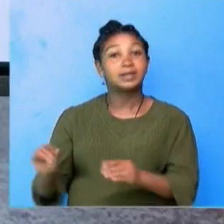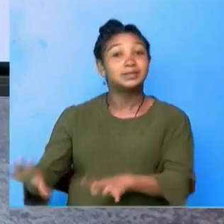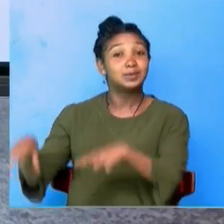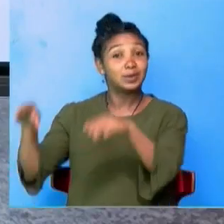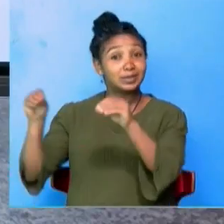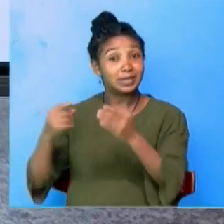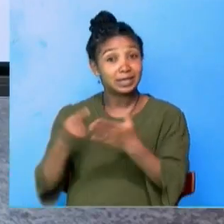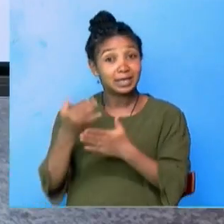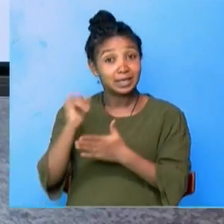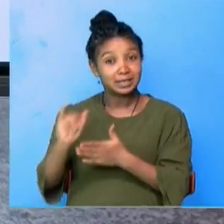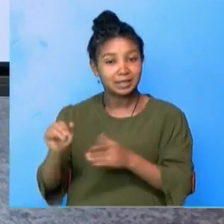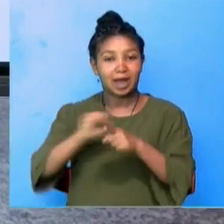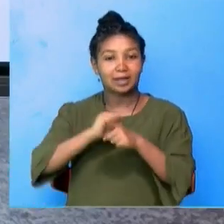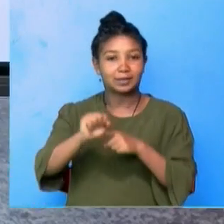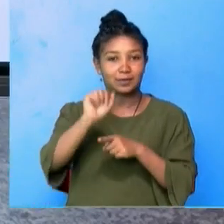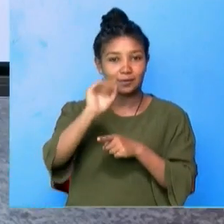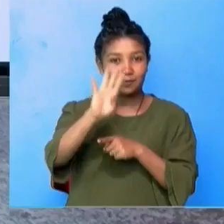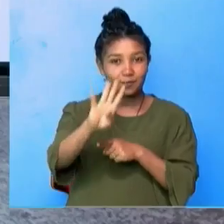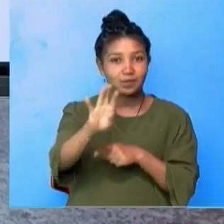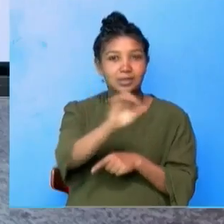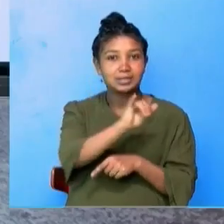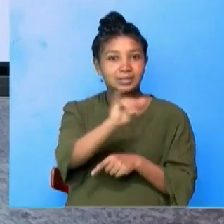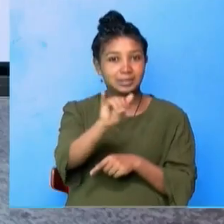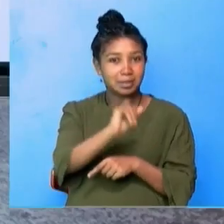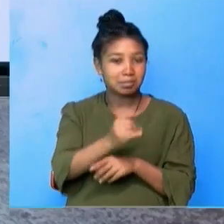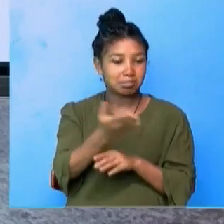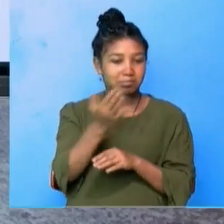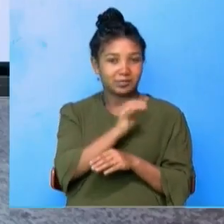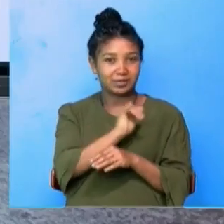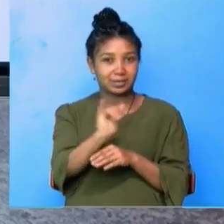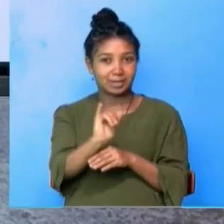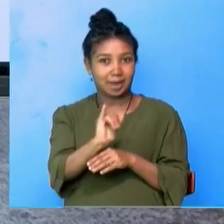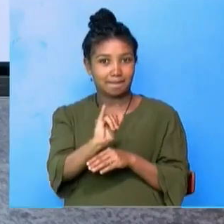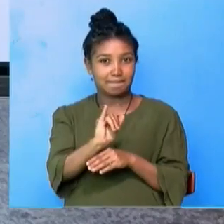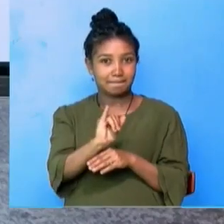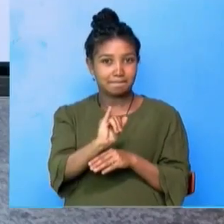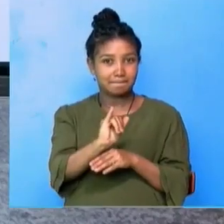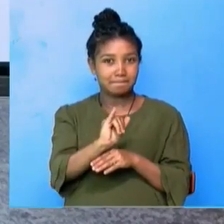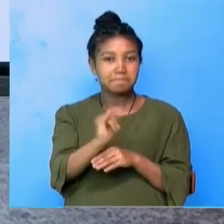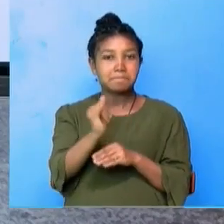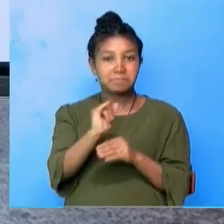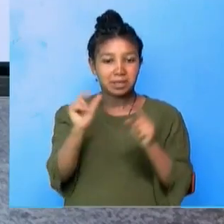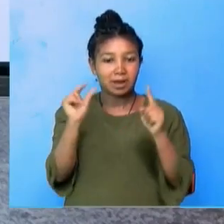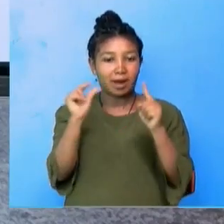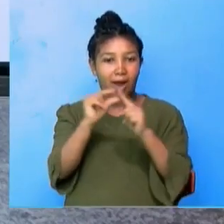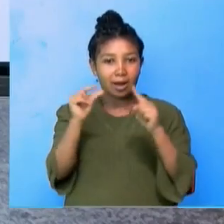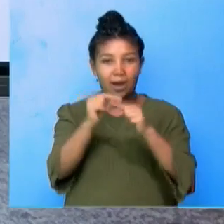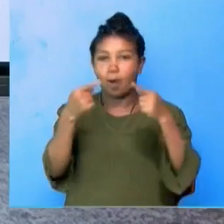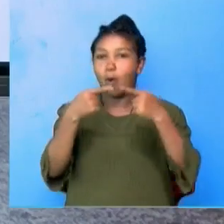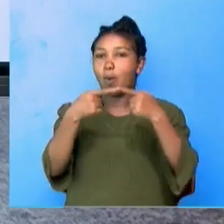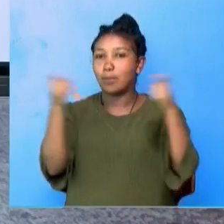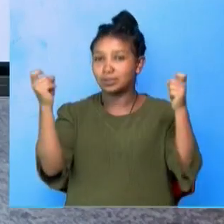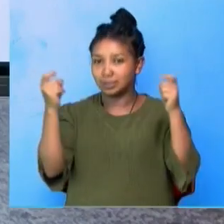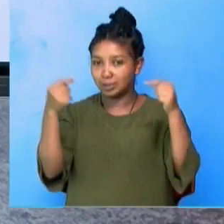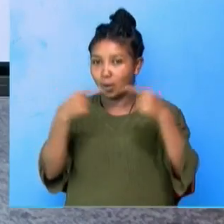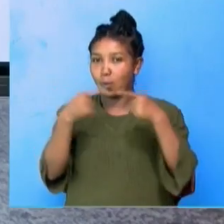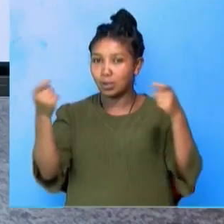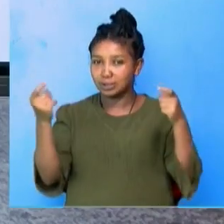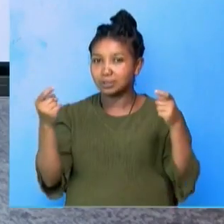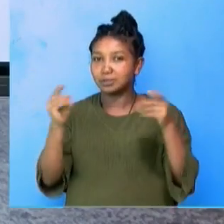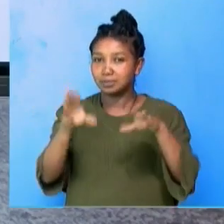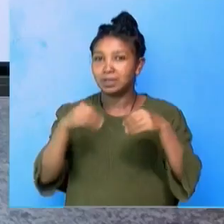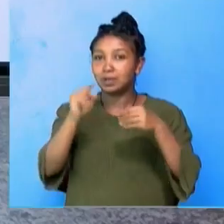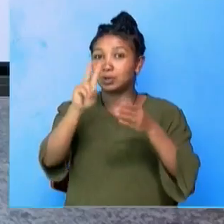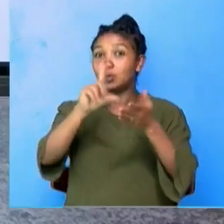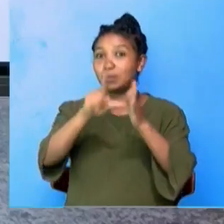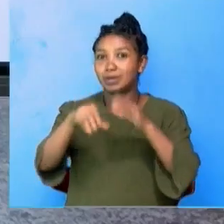Students, here is activity 4, the same like activity 3, opposite and antonym meanings. Let me give